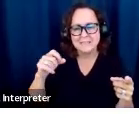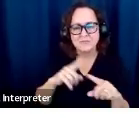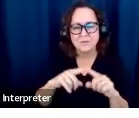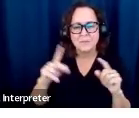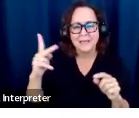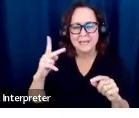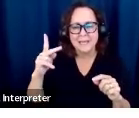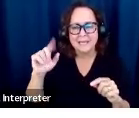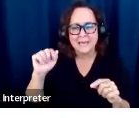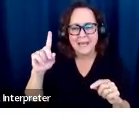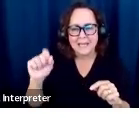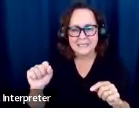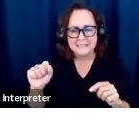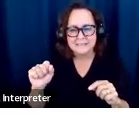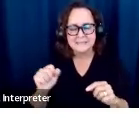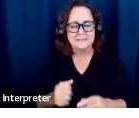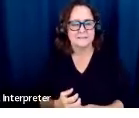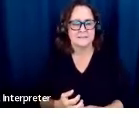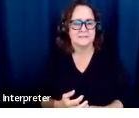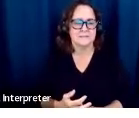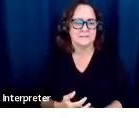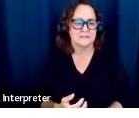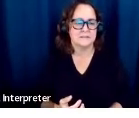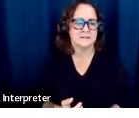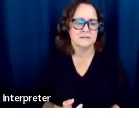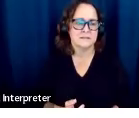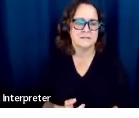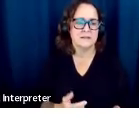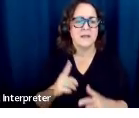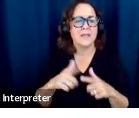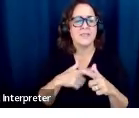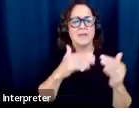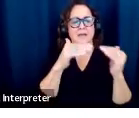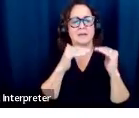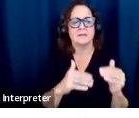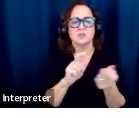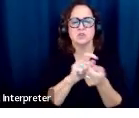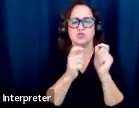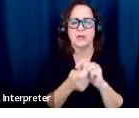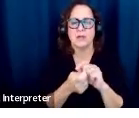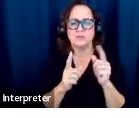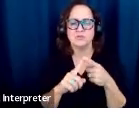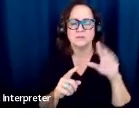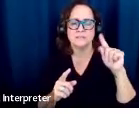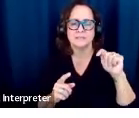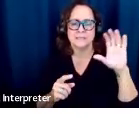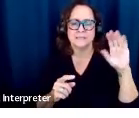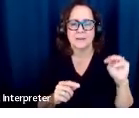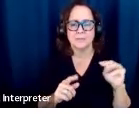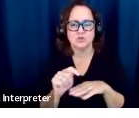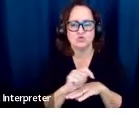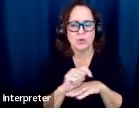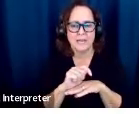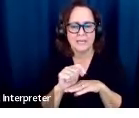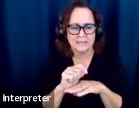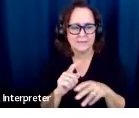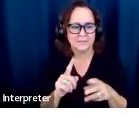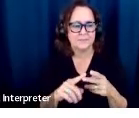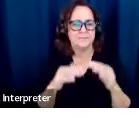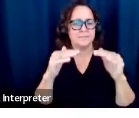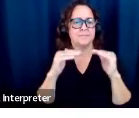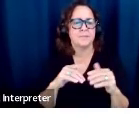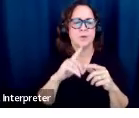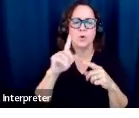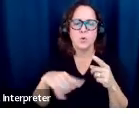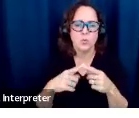service definitions and provider qualifications. Then we will discuss changes to the TCM training requirements, safeguards for when